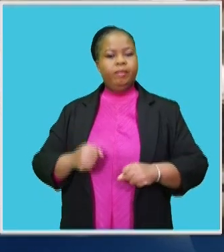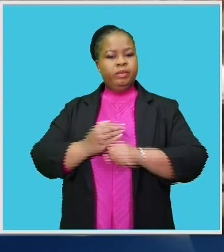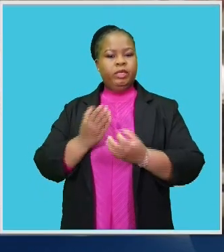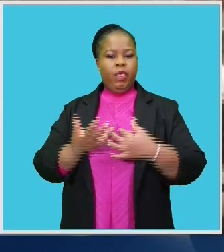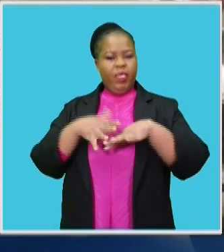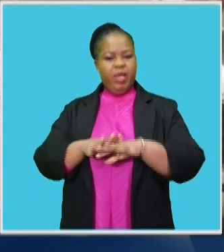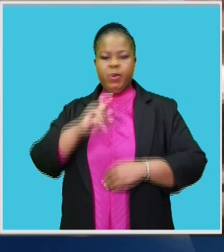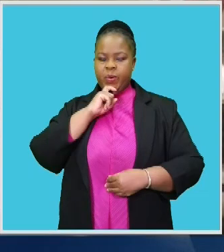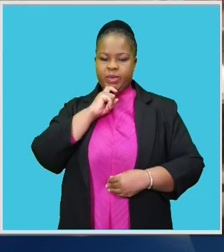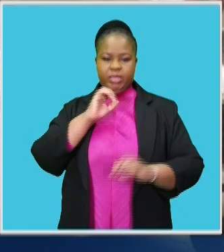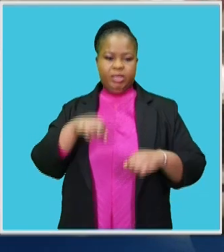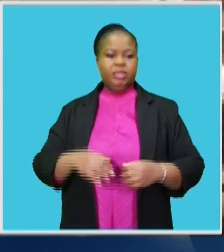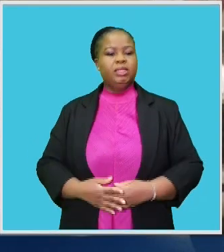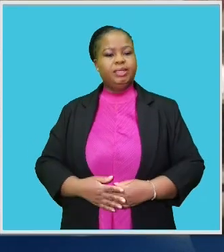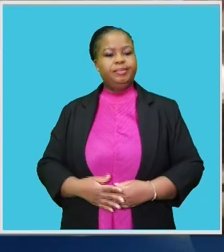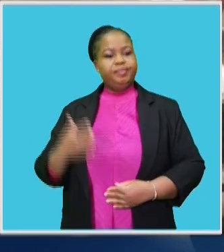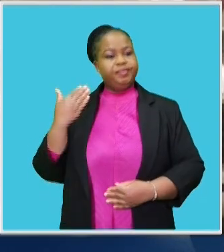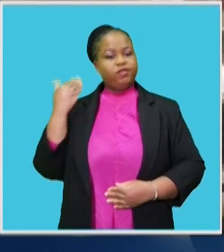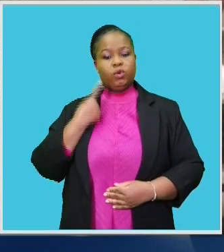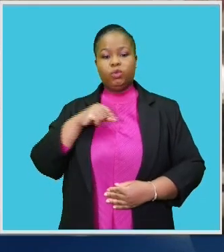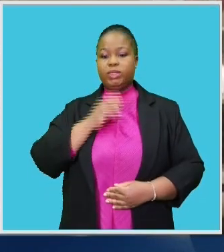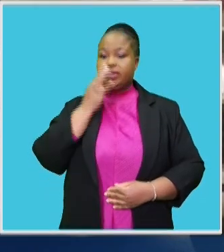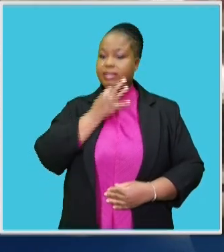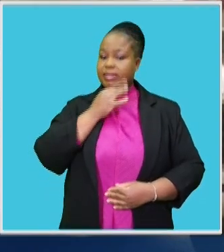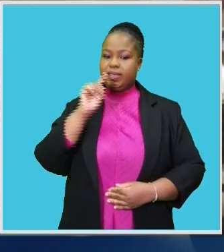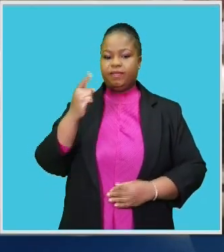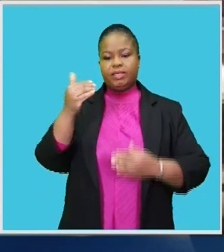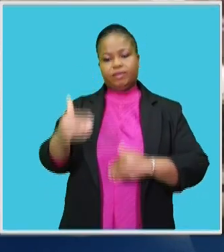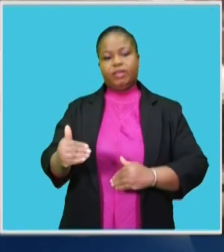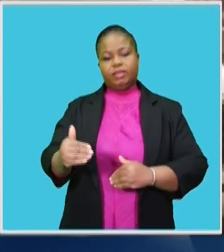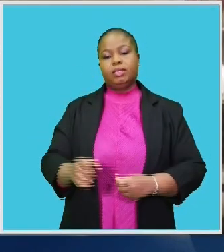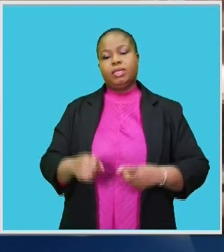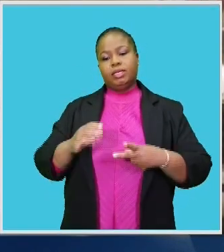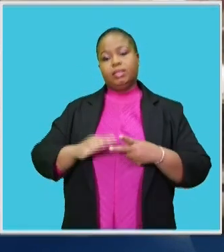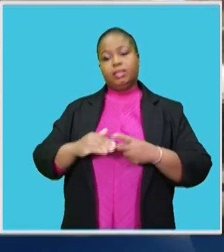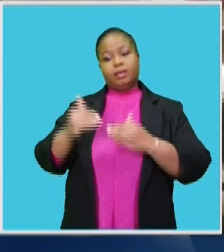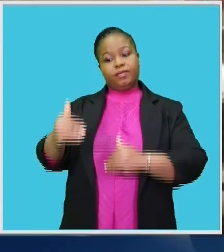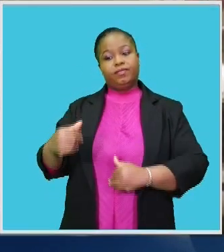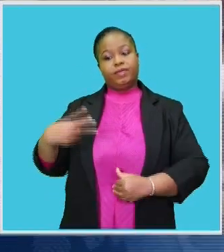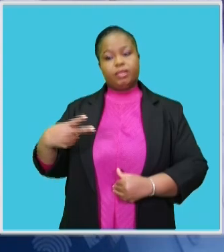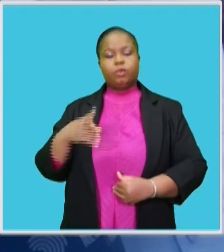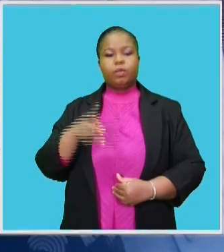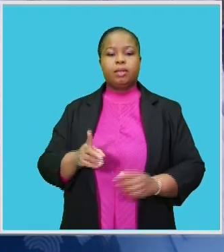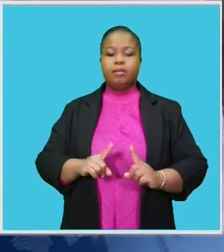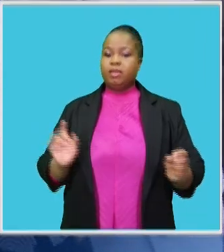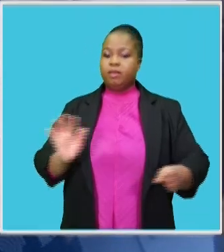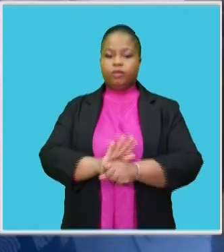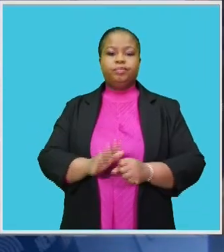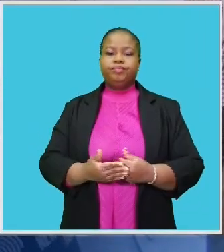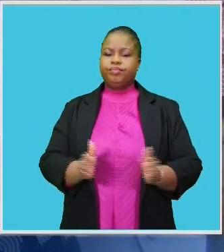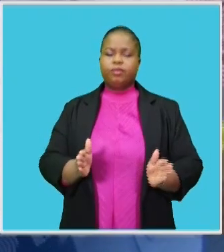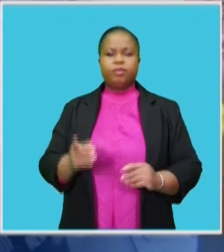of use. As you have said, this is the first phase. We're doing the second phase, so that the entire road will